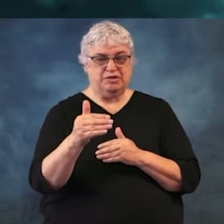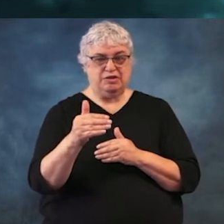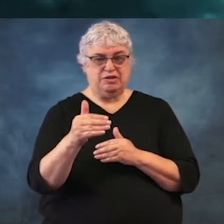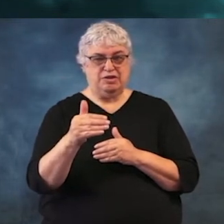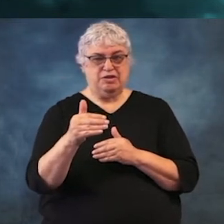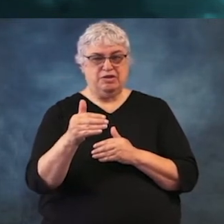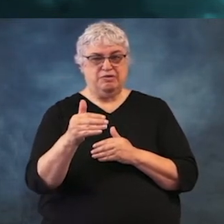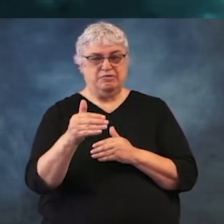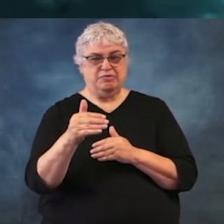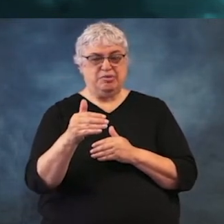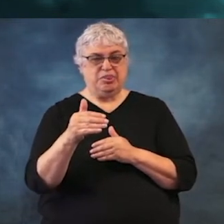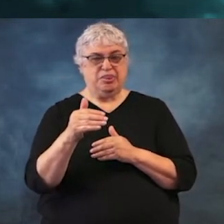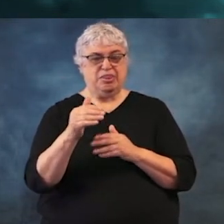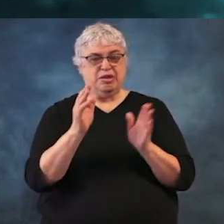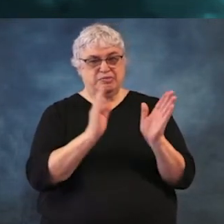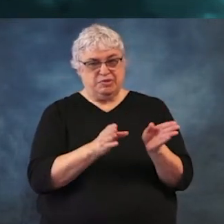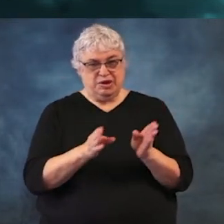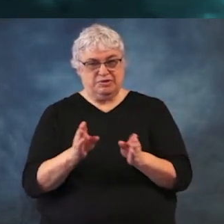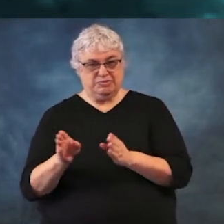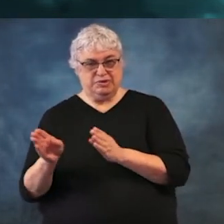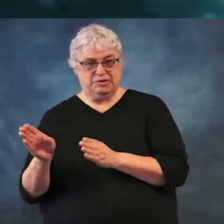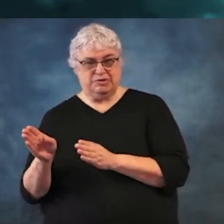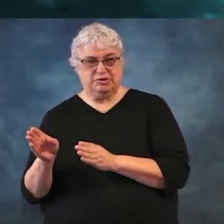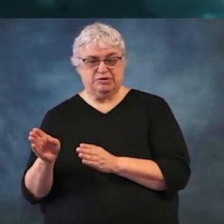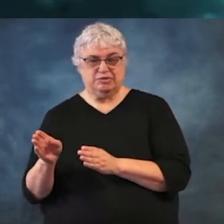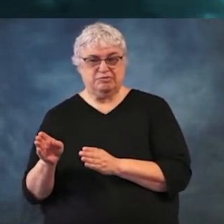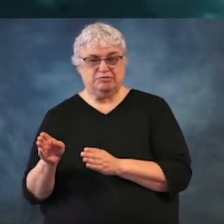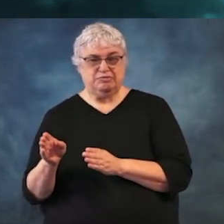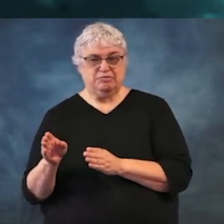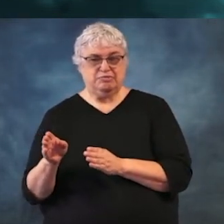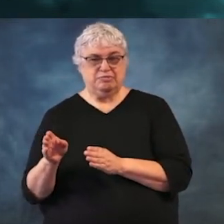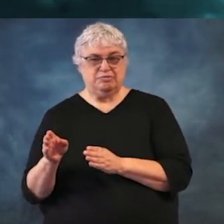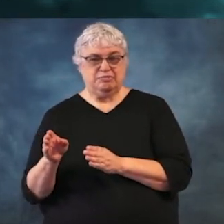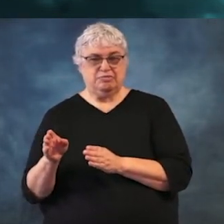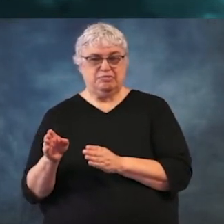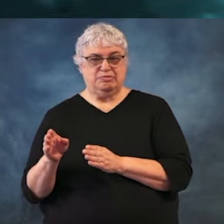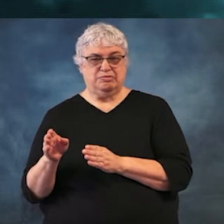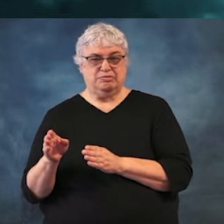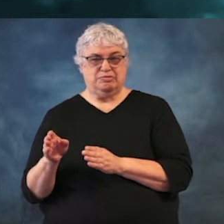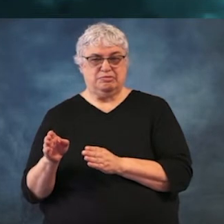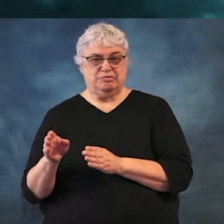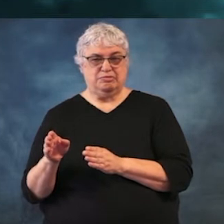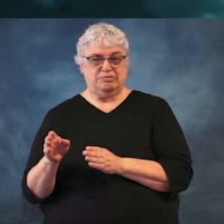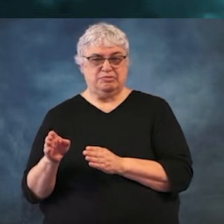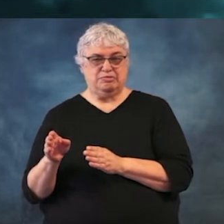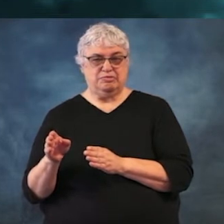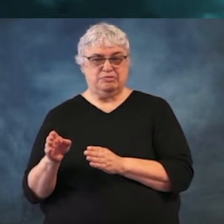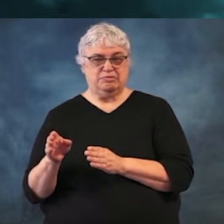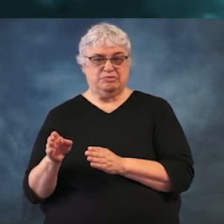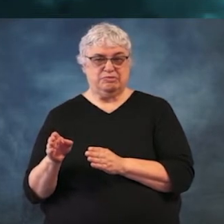ahead and make your arrangements, and make sure that